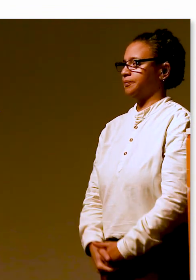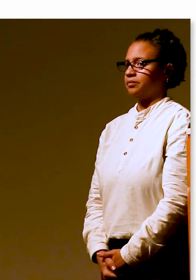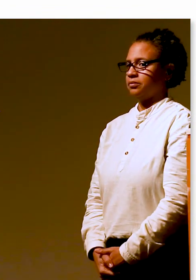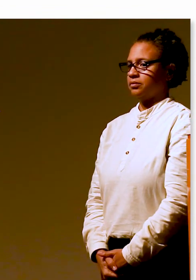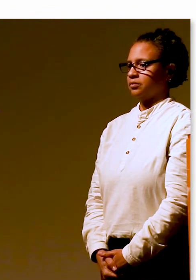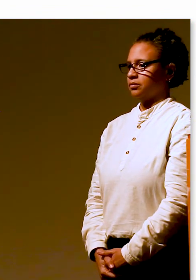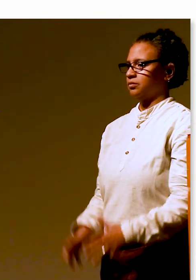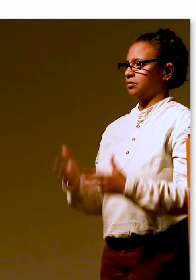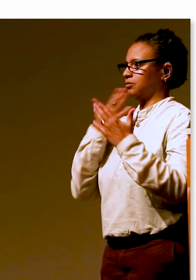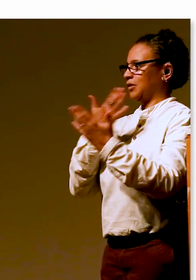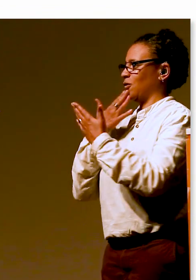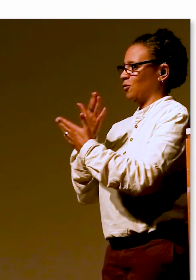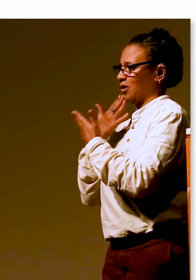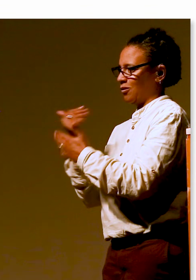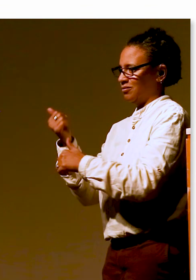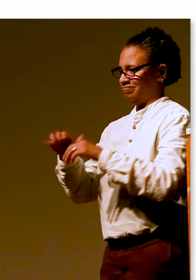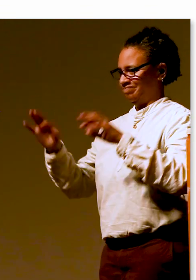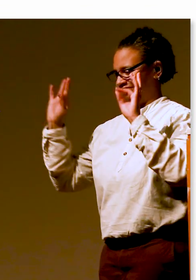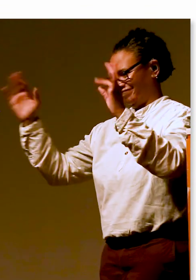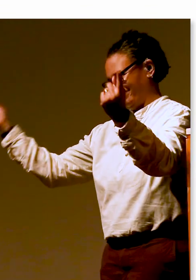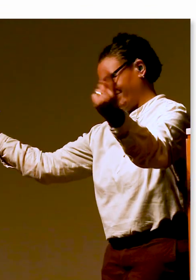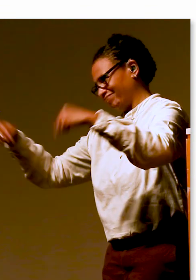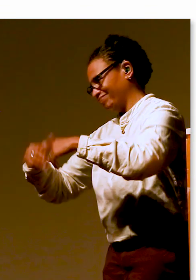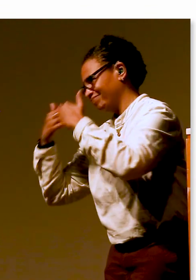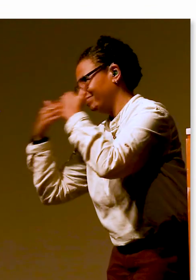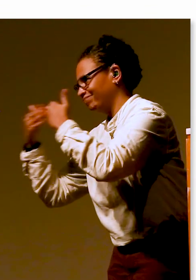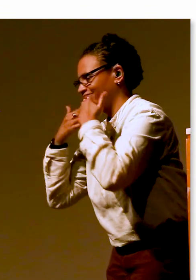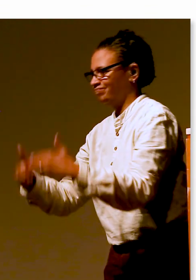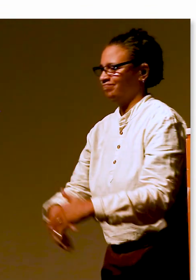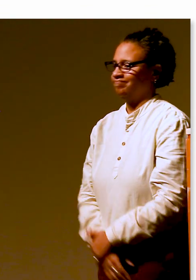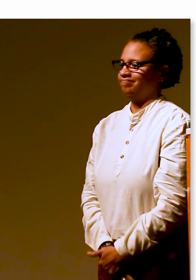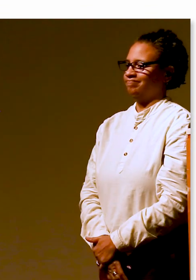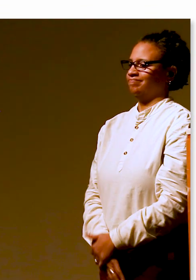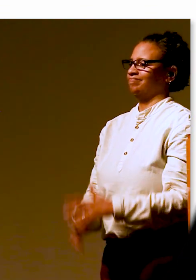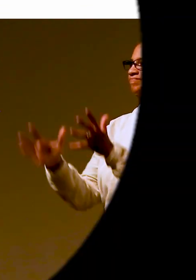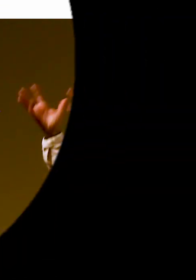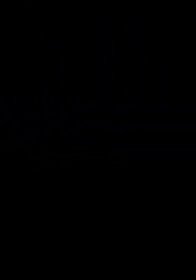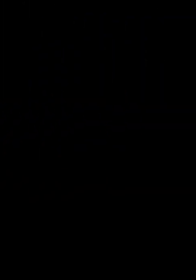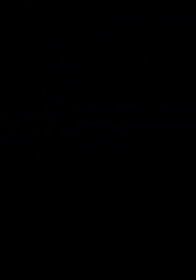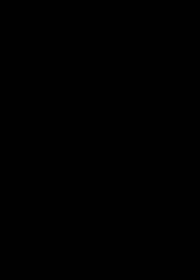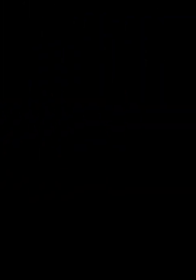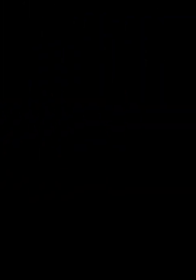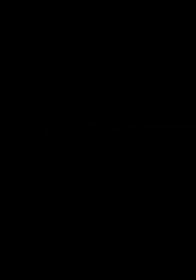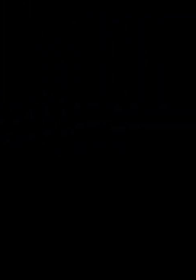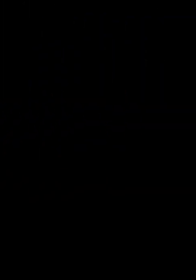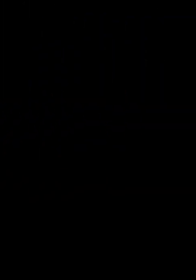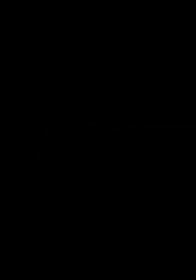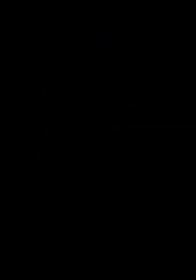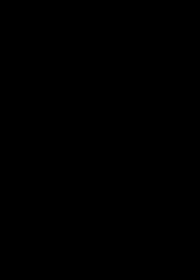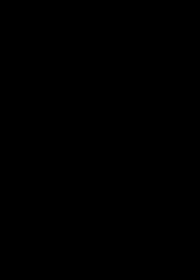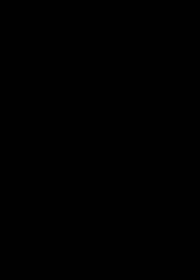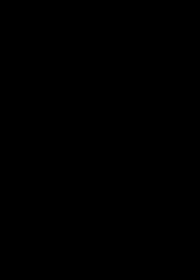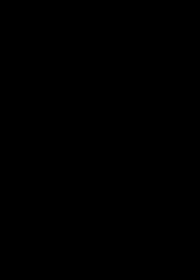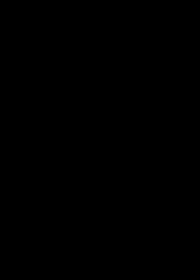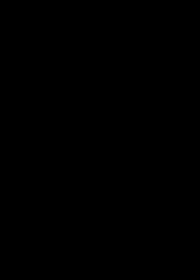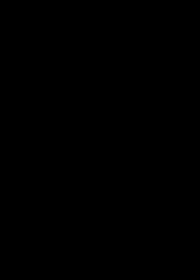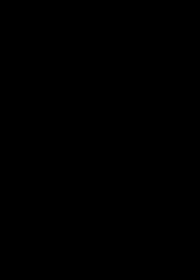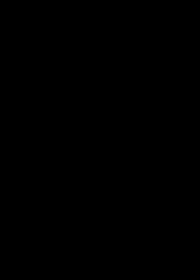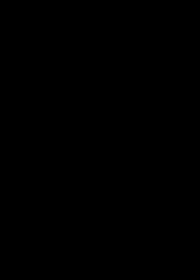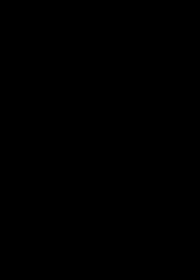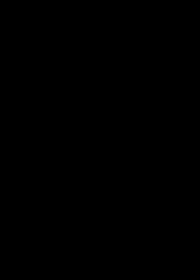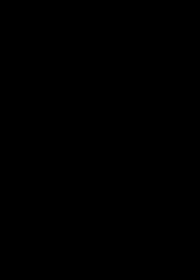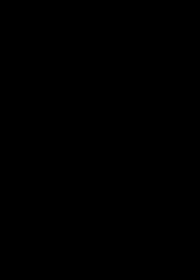and that might not be the right one. But I think when you find something that you like, or you find an organization or space that feels like home, you are faced with a